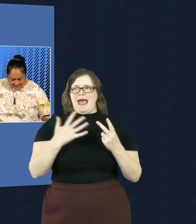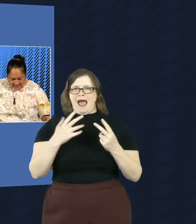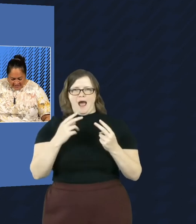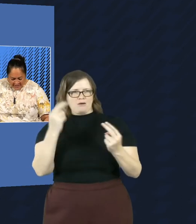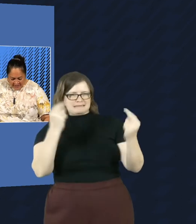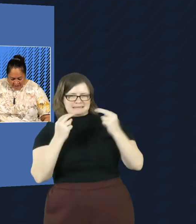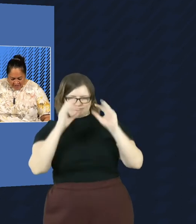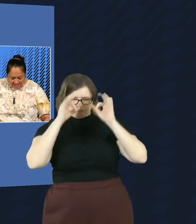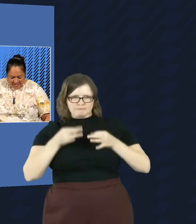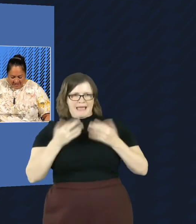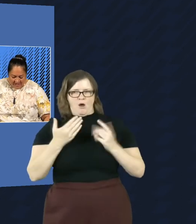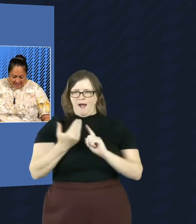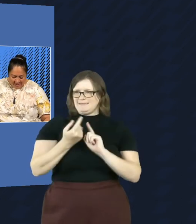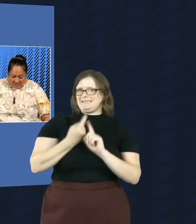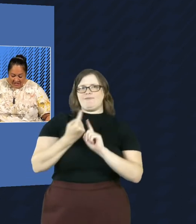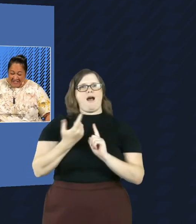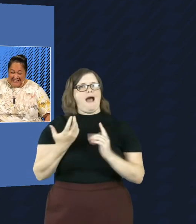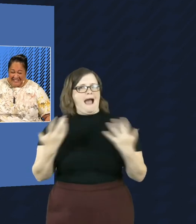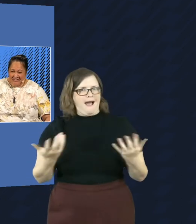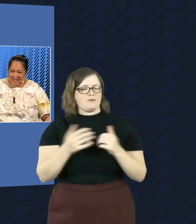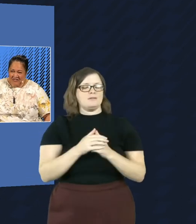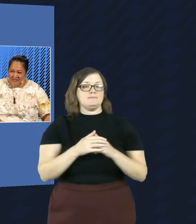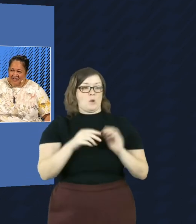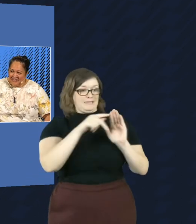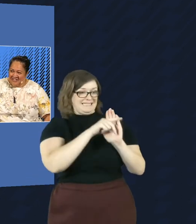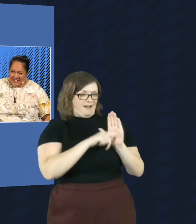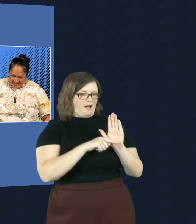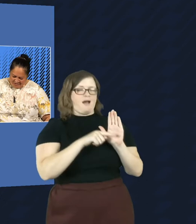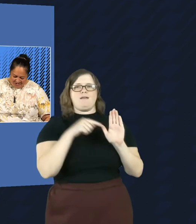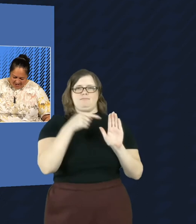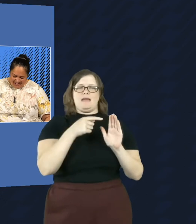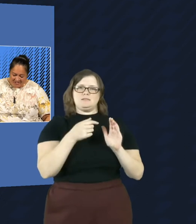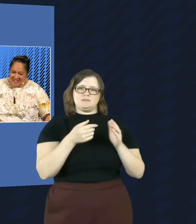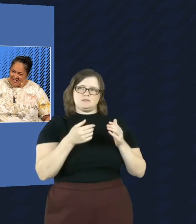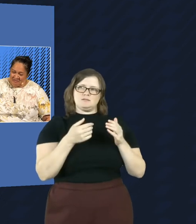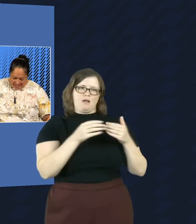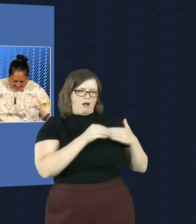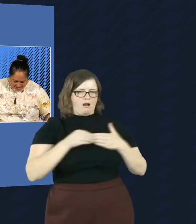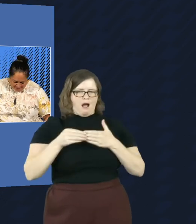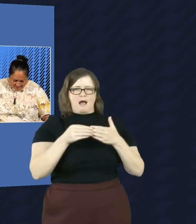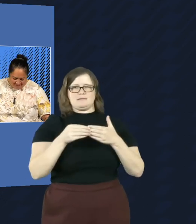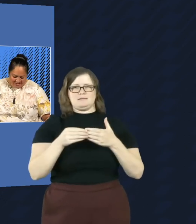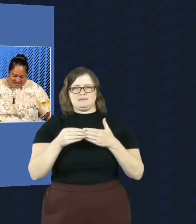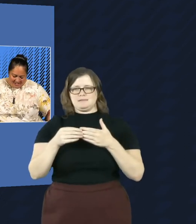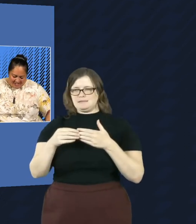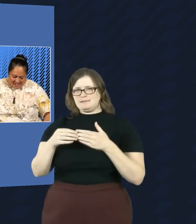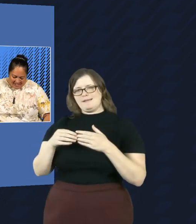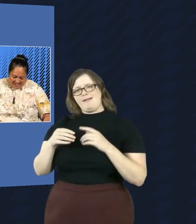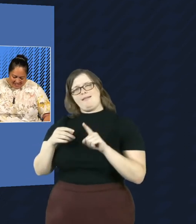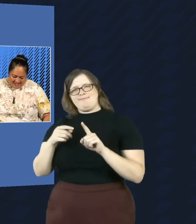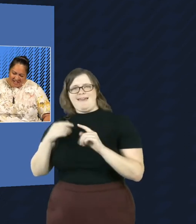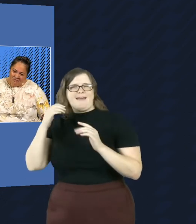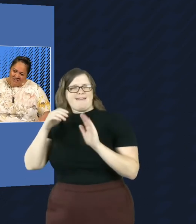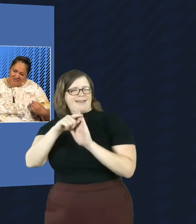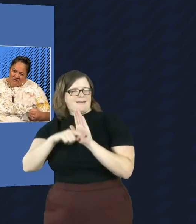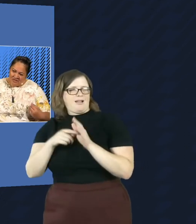identify. And tikanga are good at guiding us through the ethical side of decision making as well,